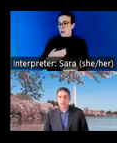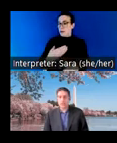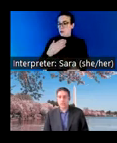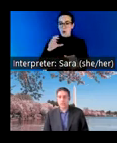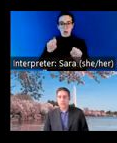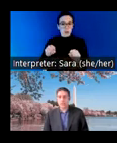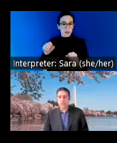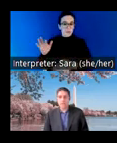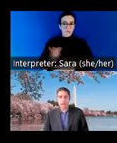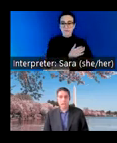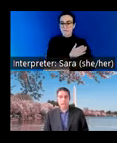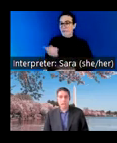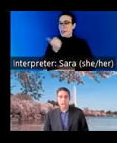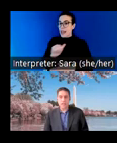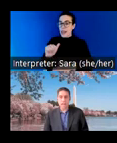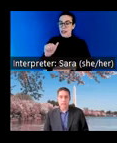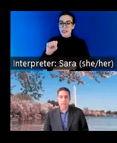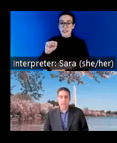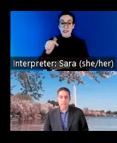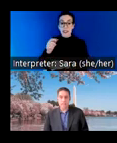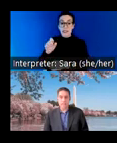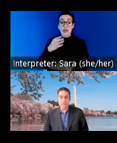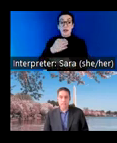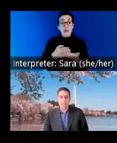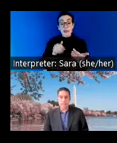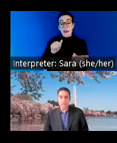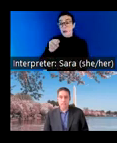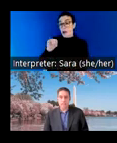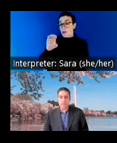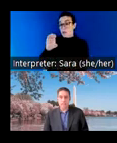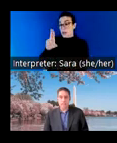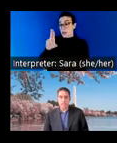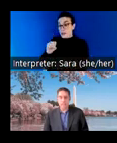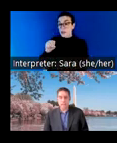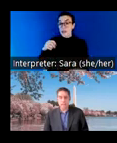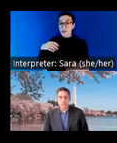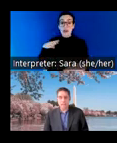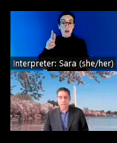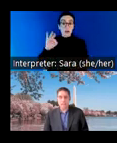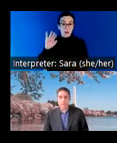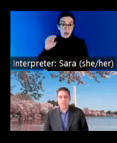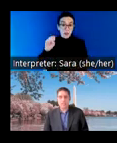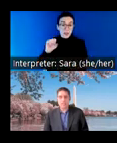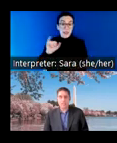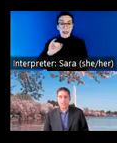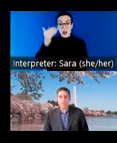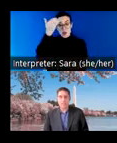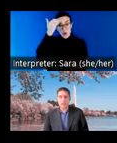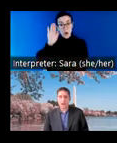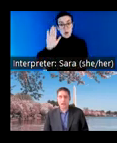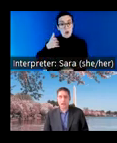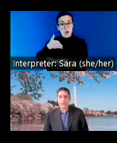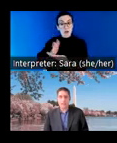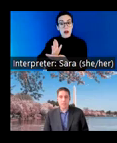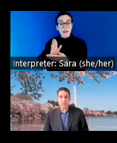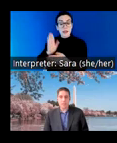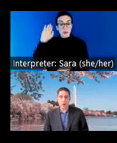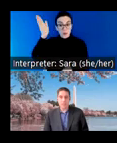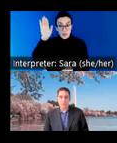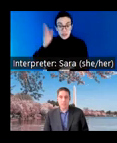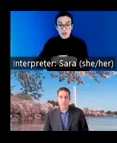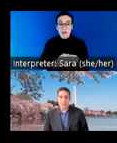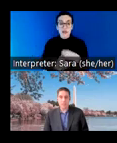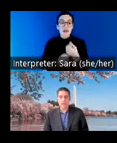Others are amicus briefs and non-litigation advocacy, such as Know Your Rights presentations, supporting our colleagues in